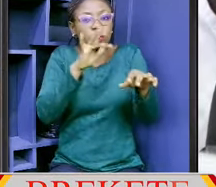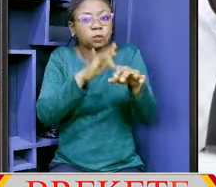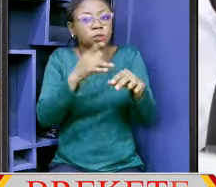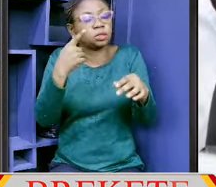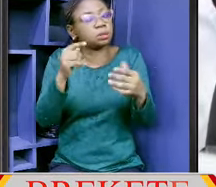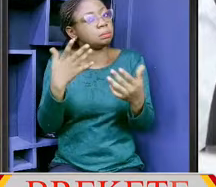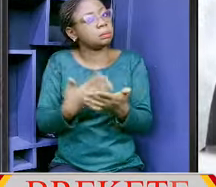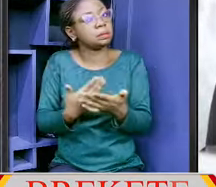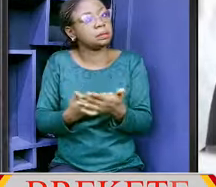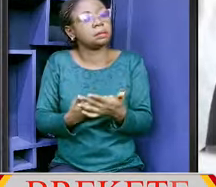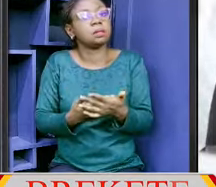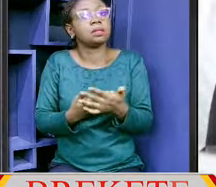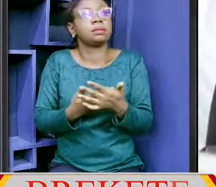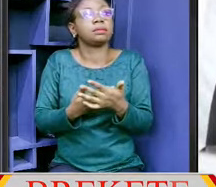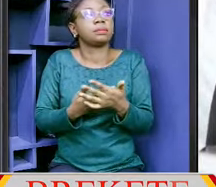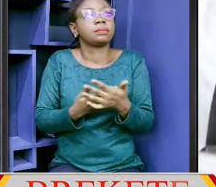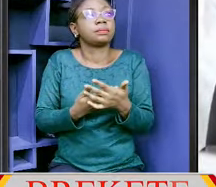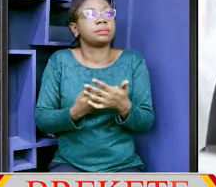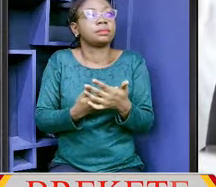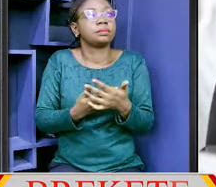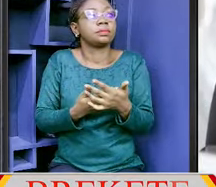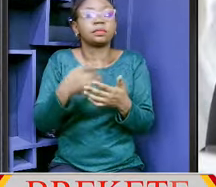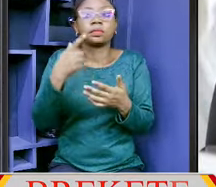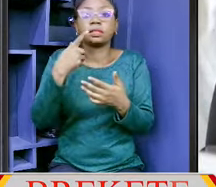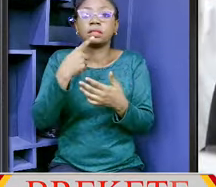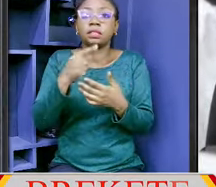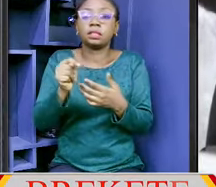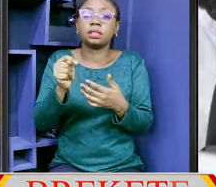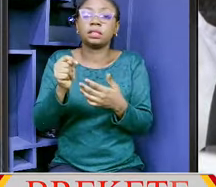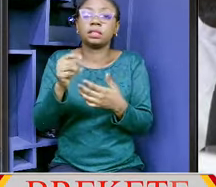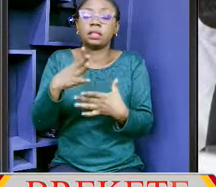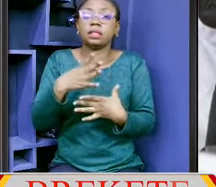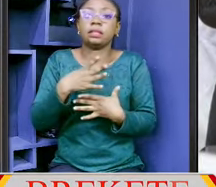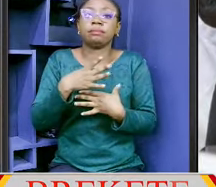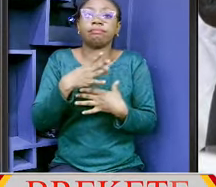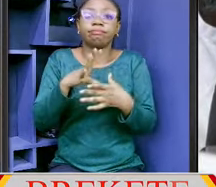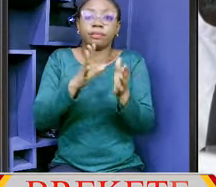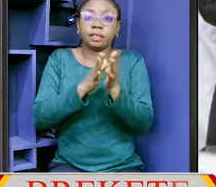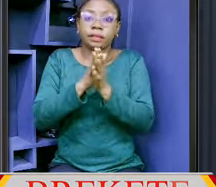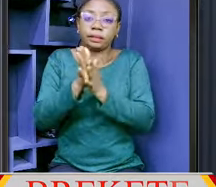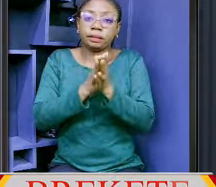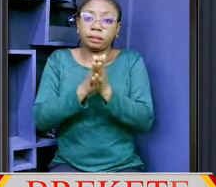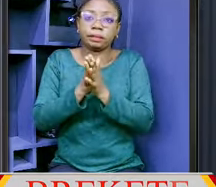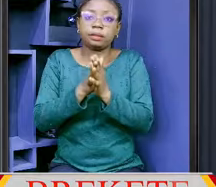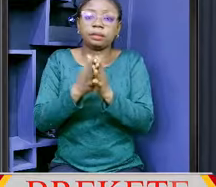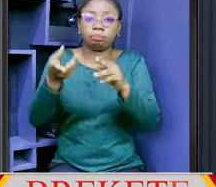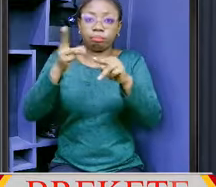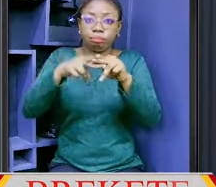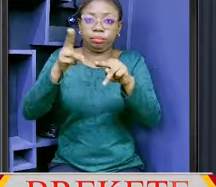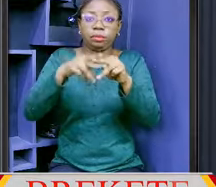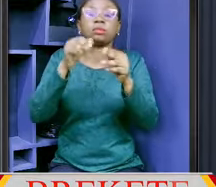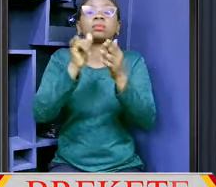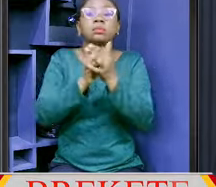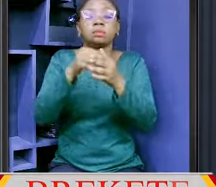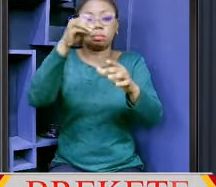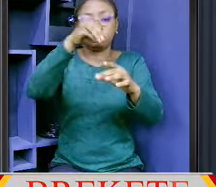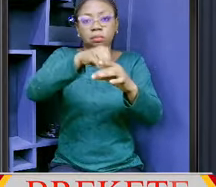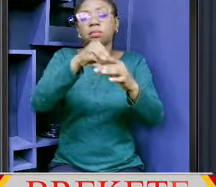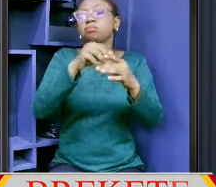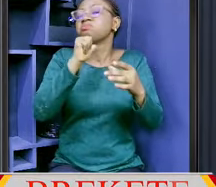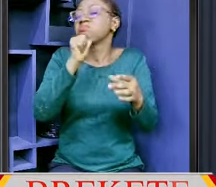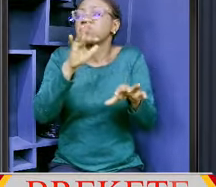money. Even the interest where accrue, he no touch. He still they go